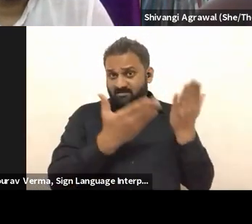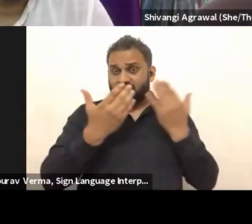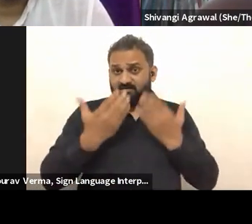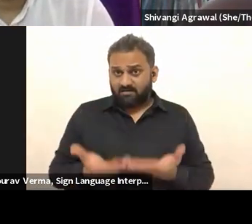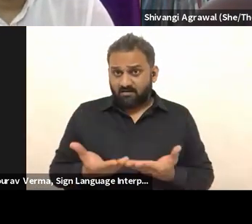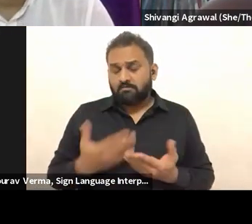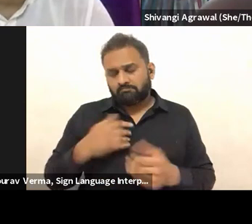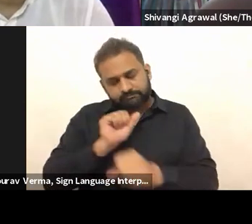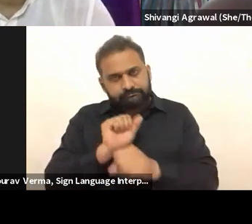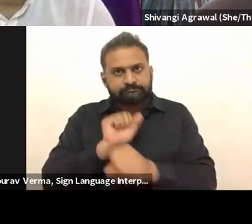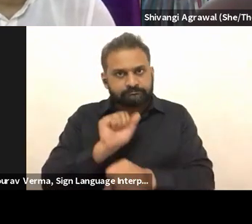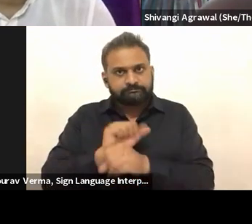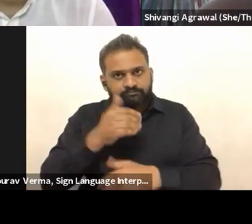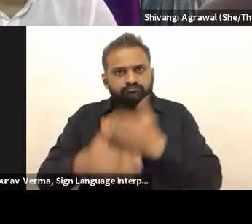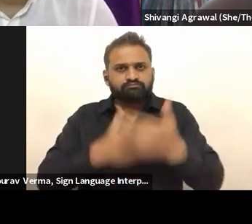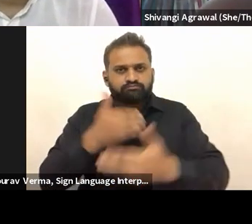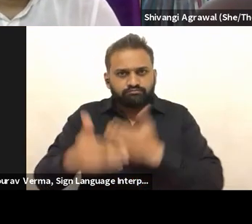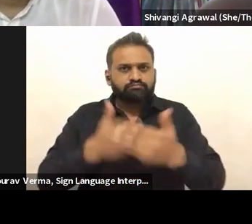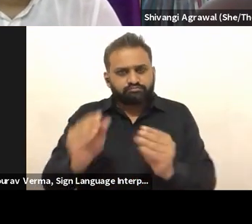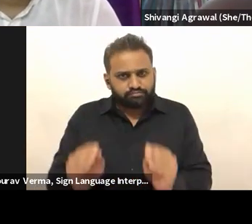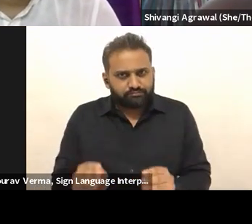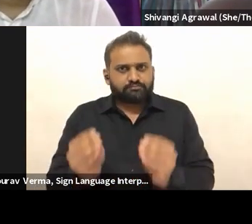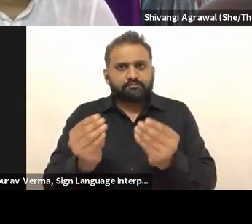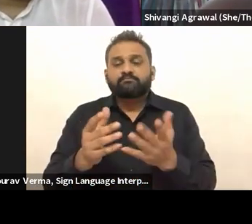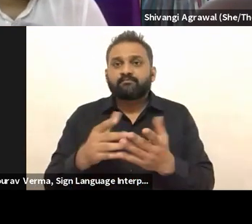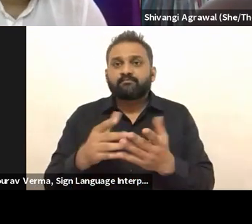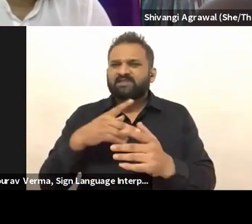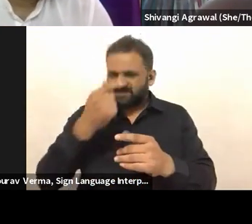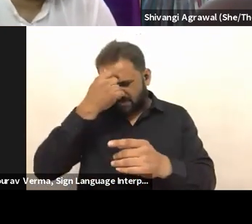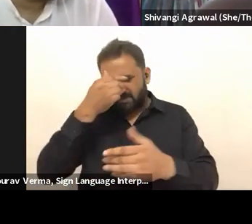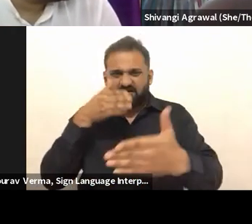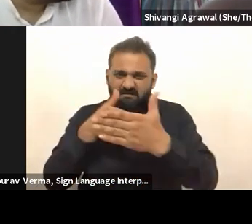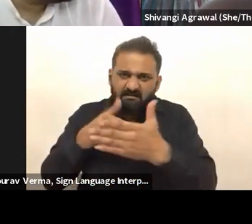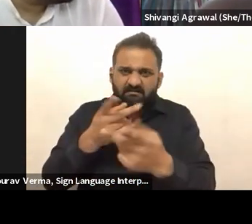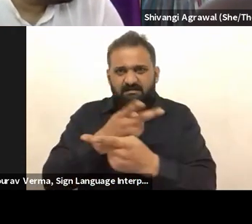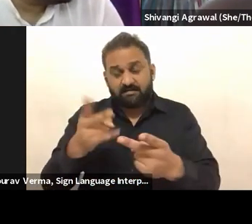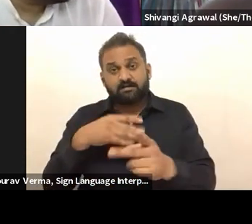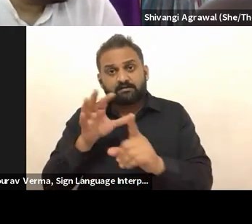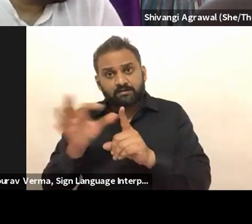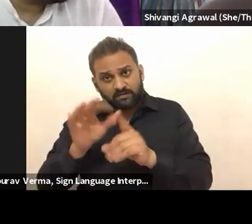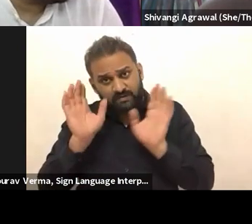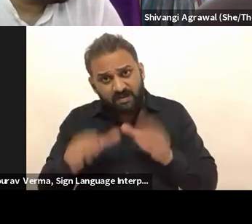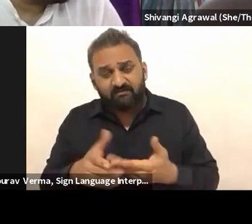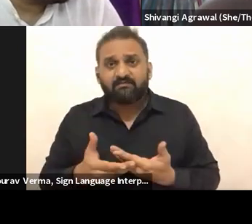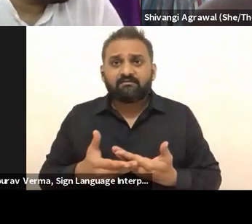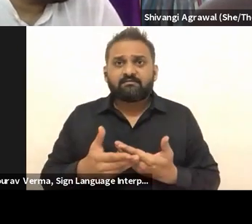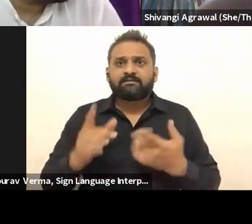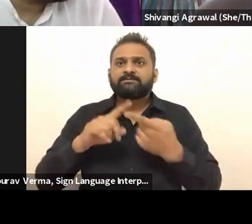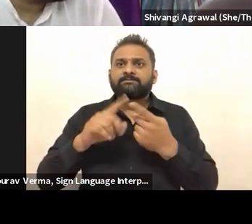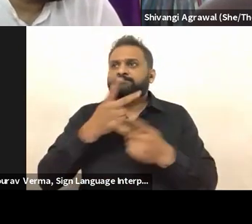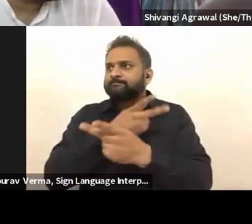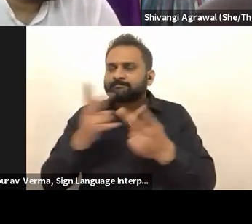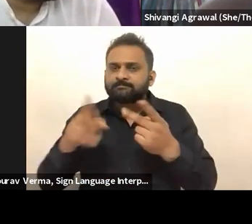working towards a more perfect union. We still have problems of division that stem from race and religion